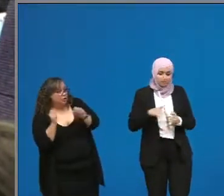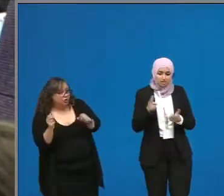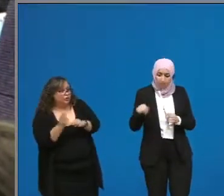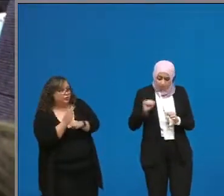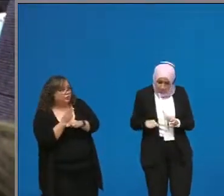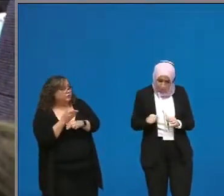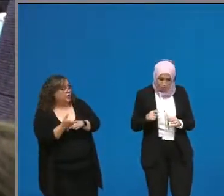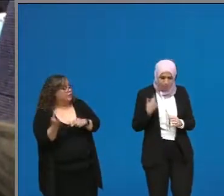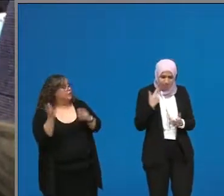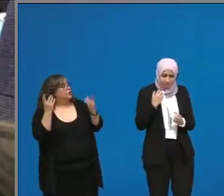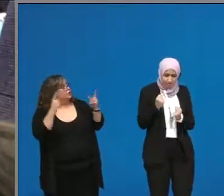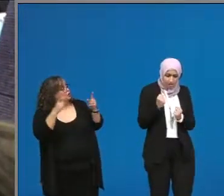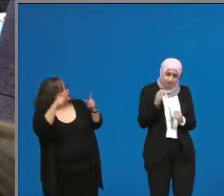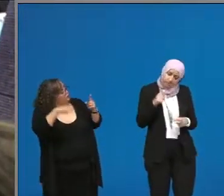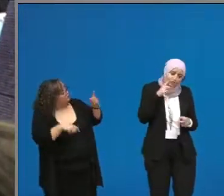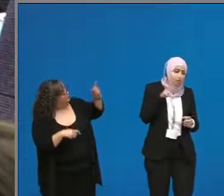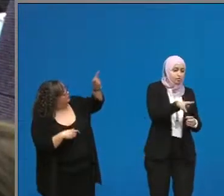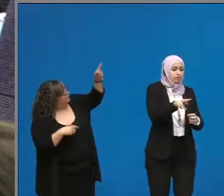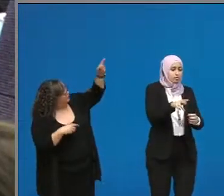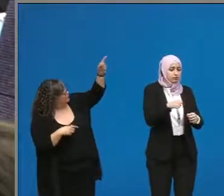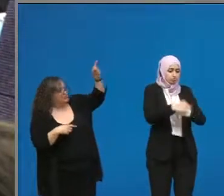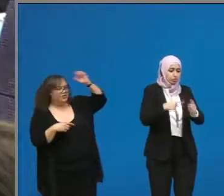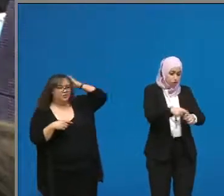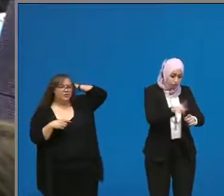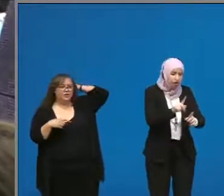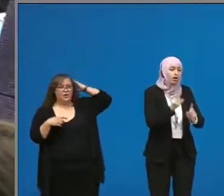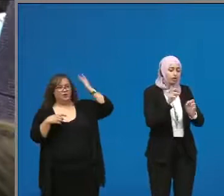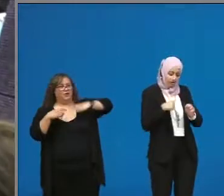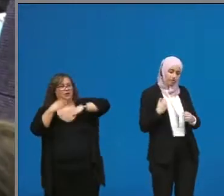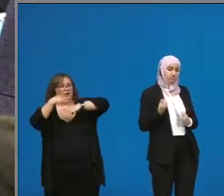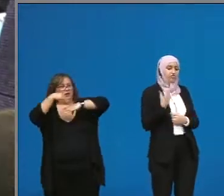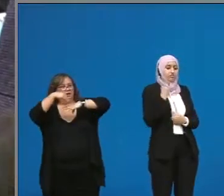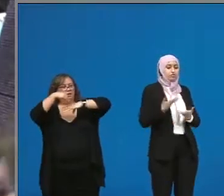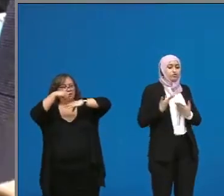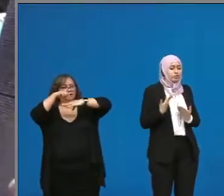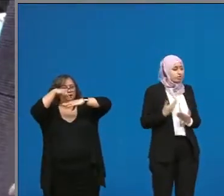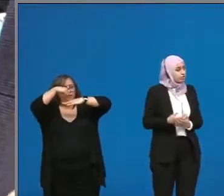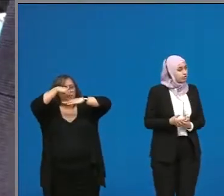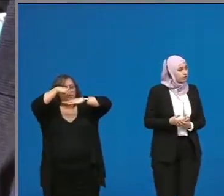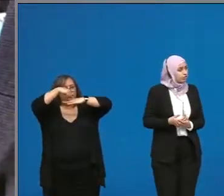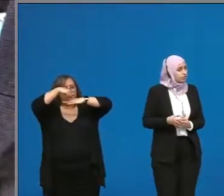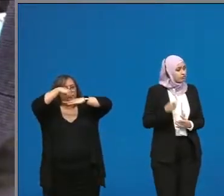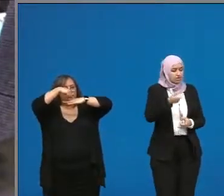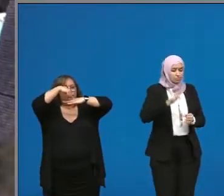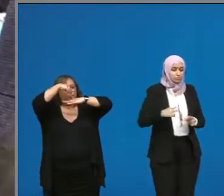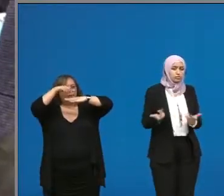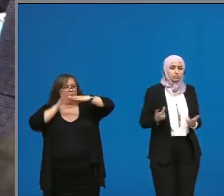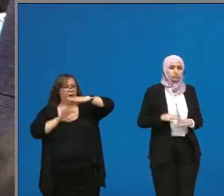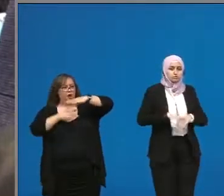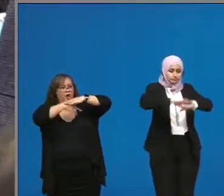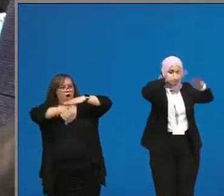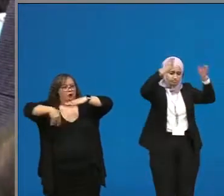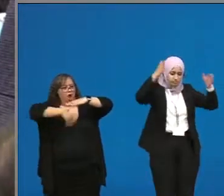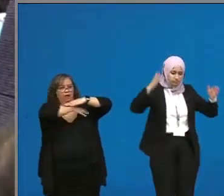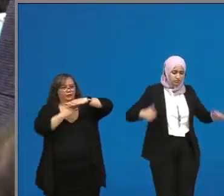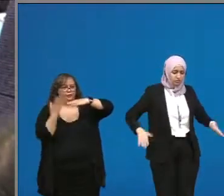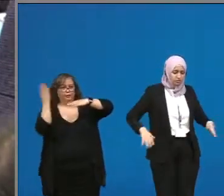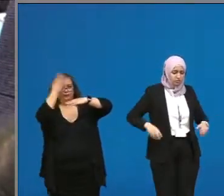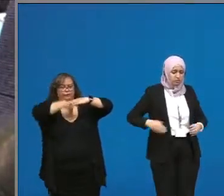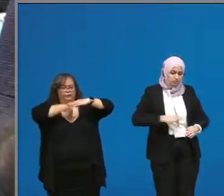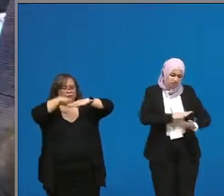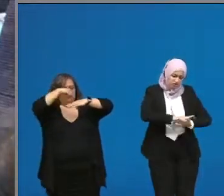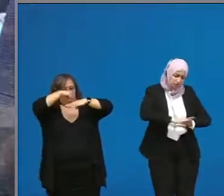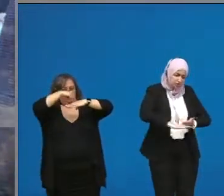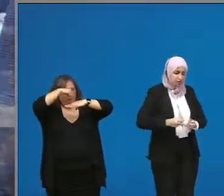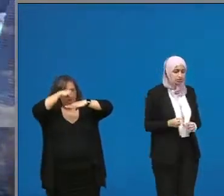needs, it's like this. It's like the magic iceberg. We look at only that top section, that top part that's identified,